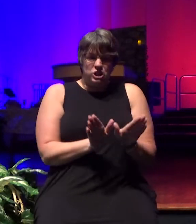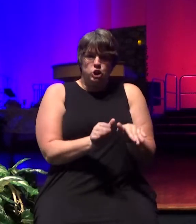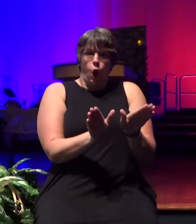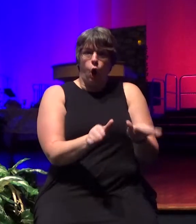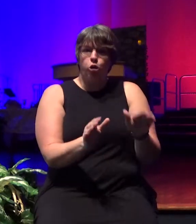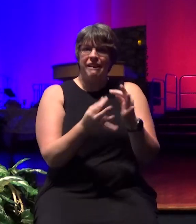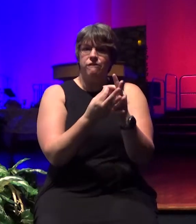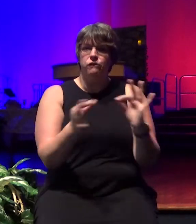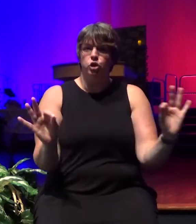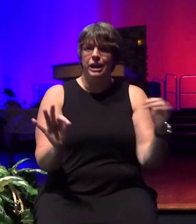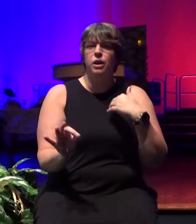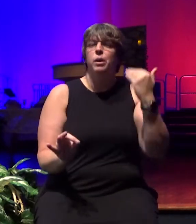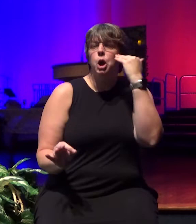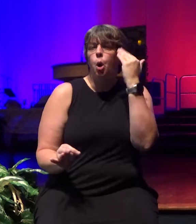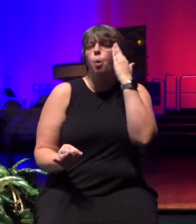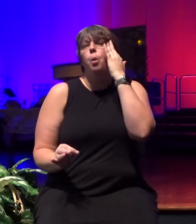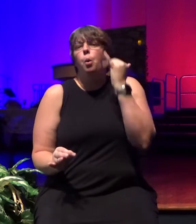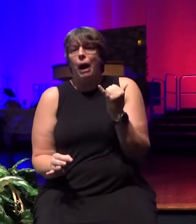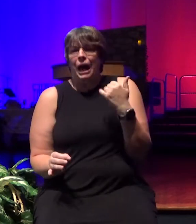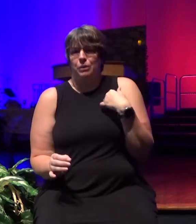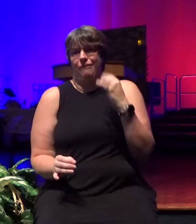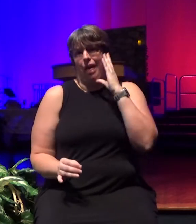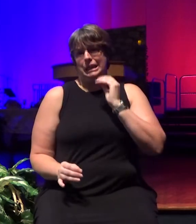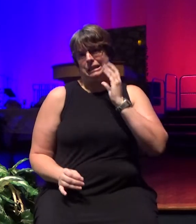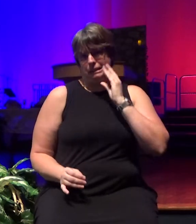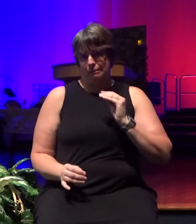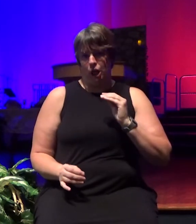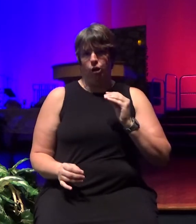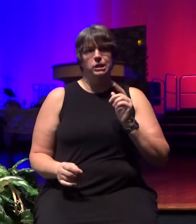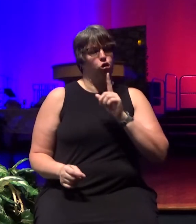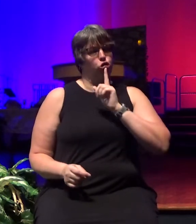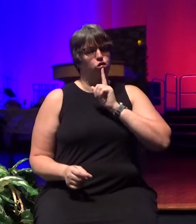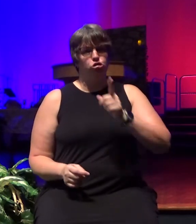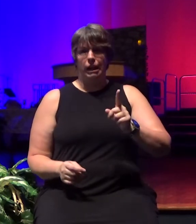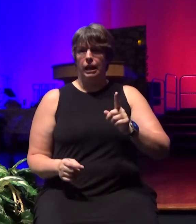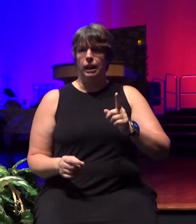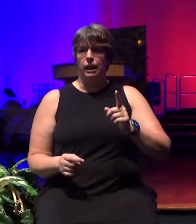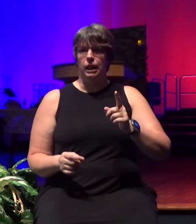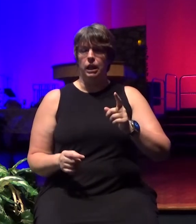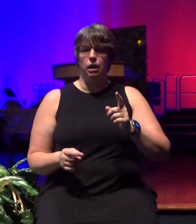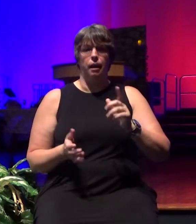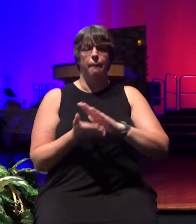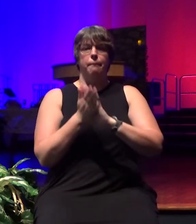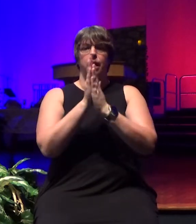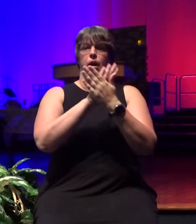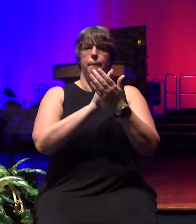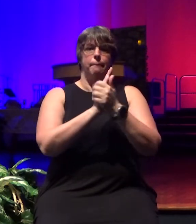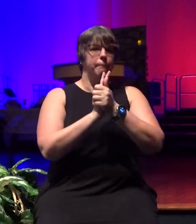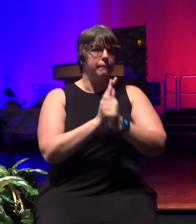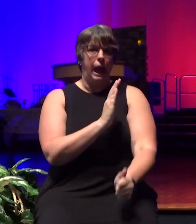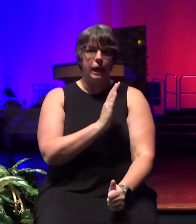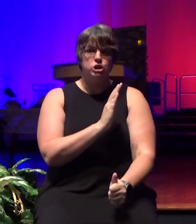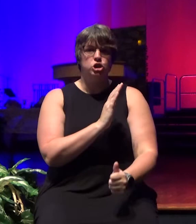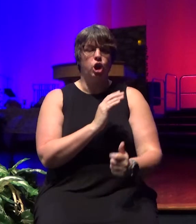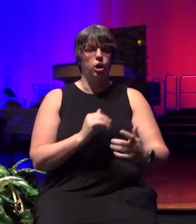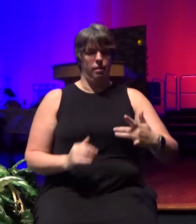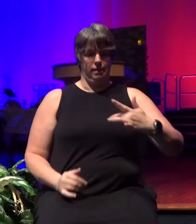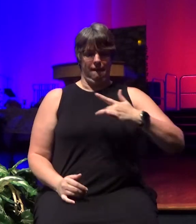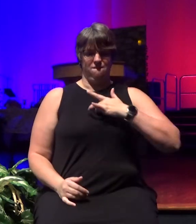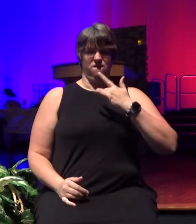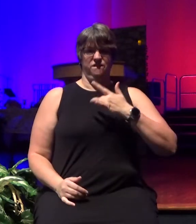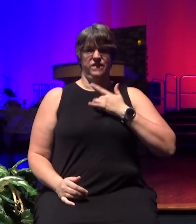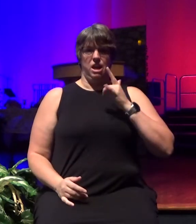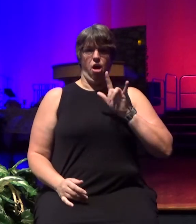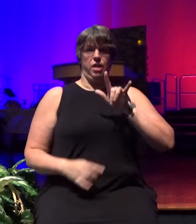experience, so that they can really enter into their mastery, where they can really sense the currents, the updrafts, the